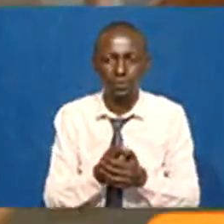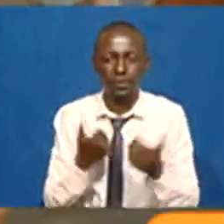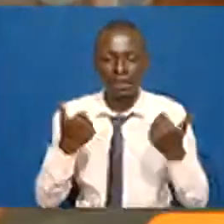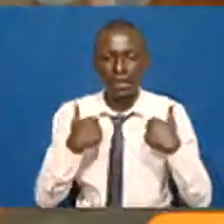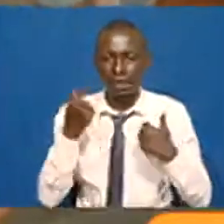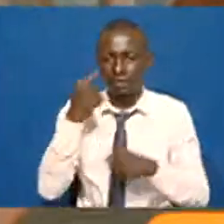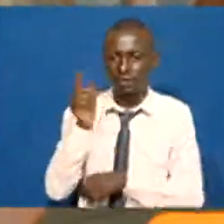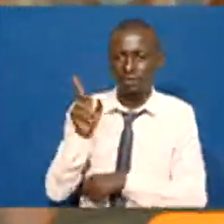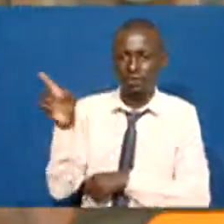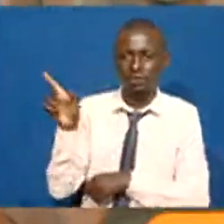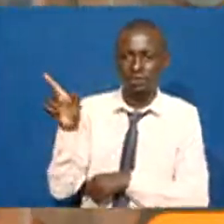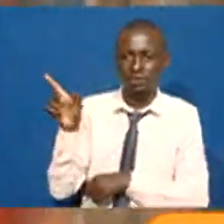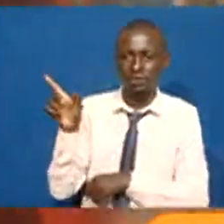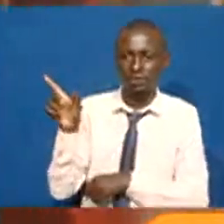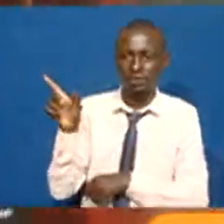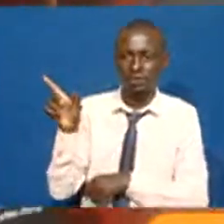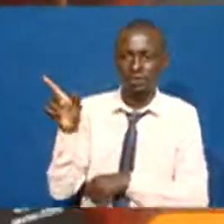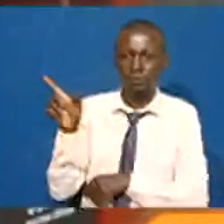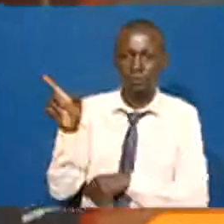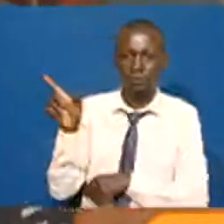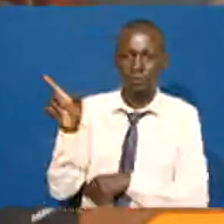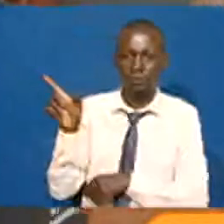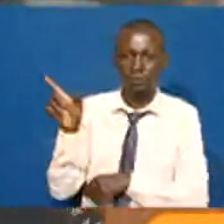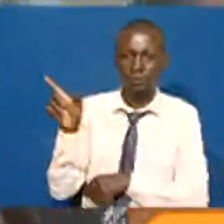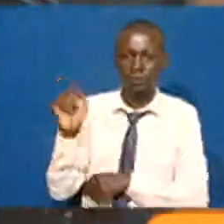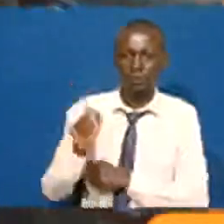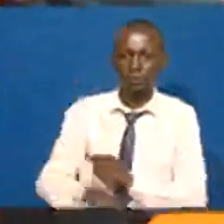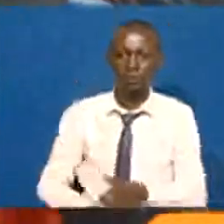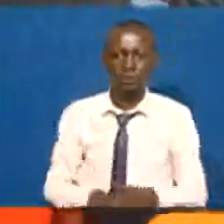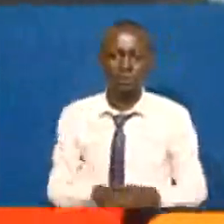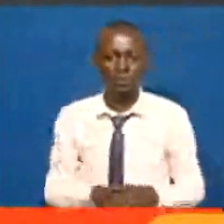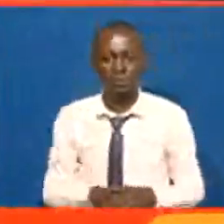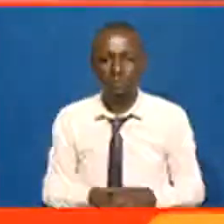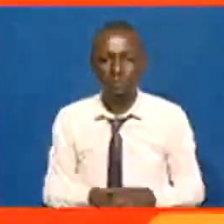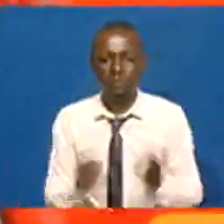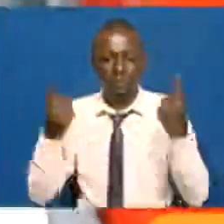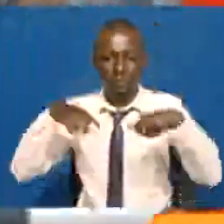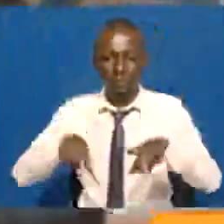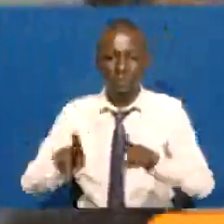unit and then the burning unit. We assemble ourselves. We designed it